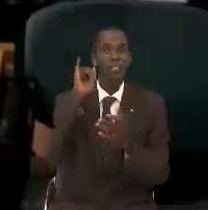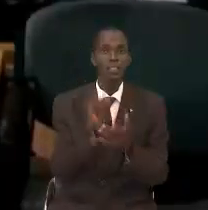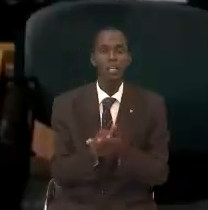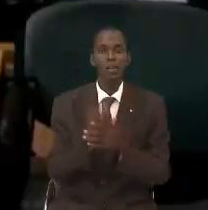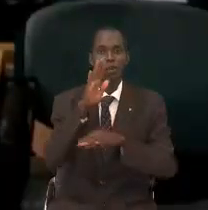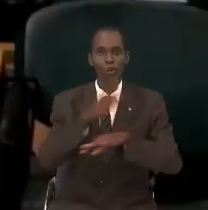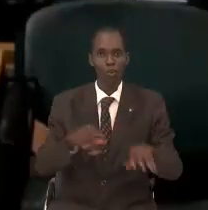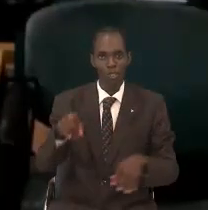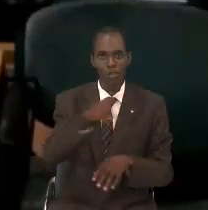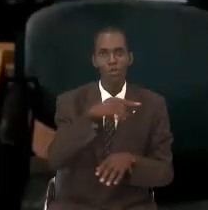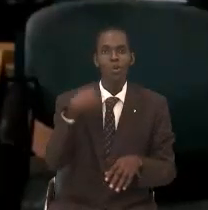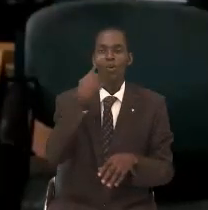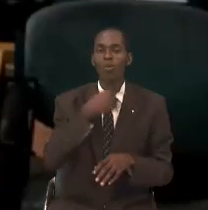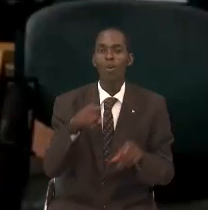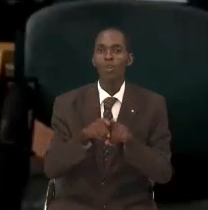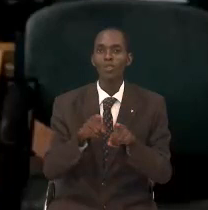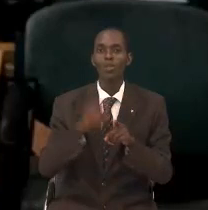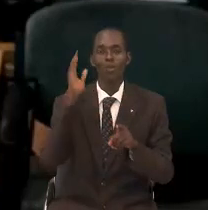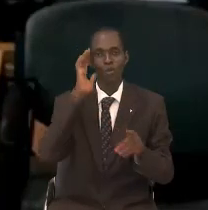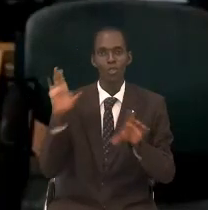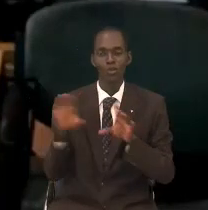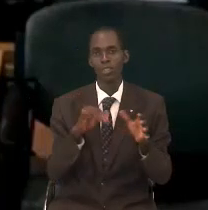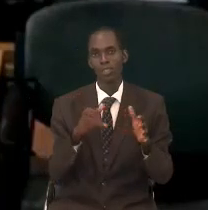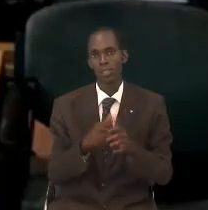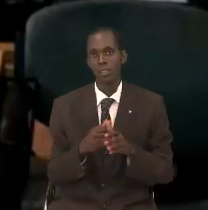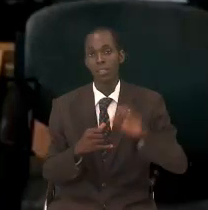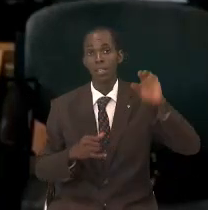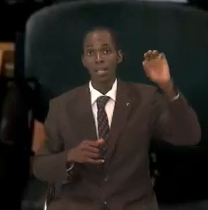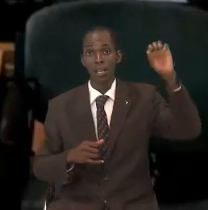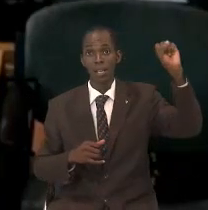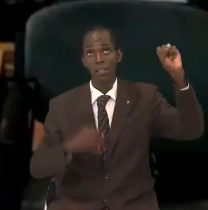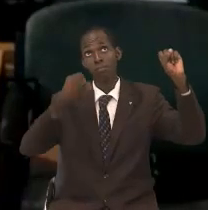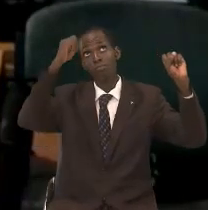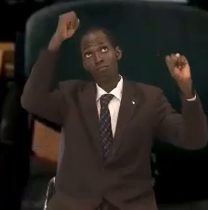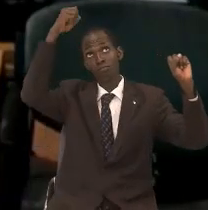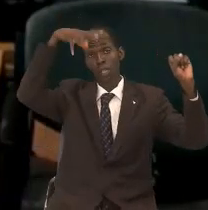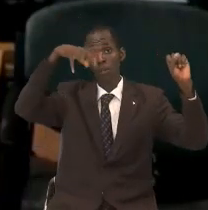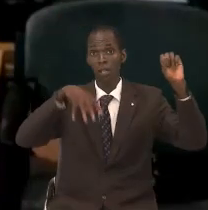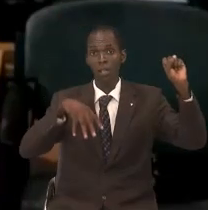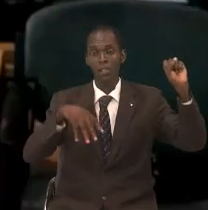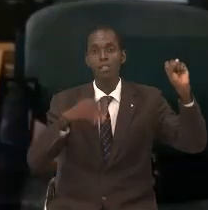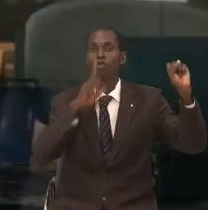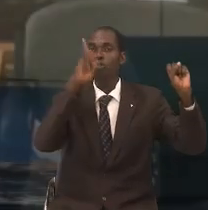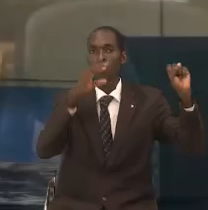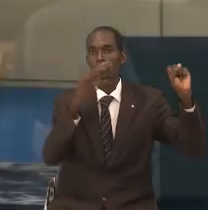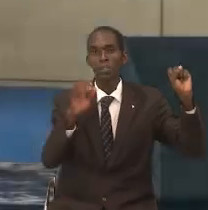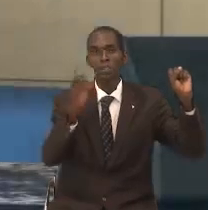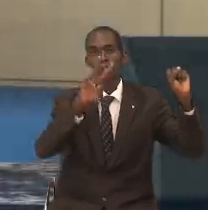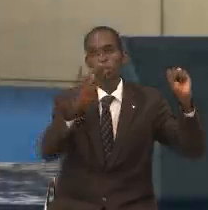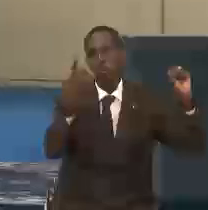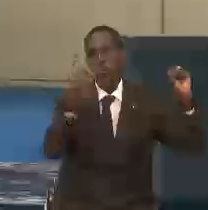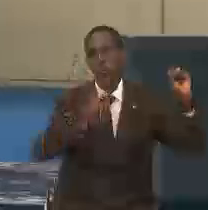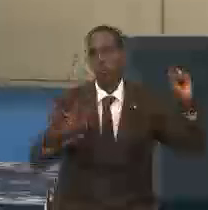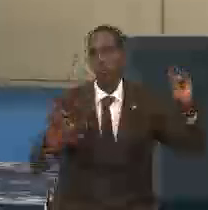will do it. S is the surety of it, of the second coming. H is the holiness